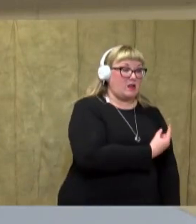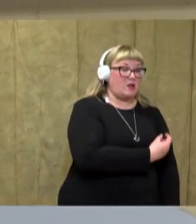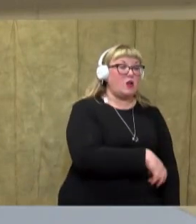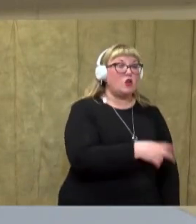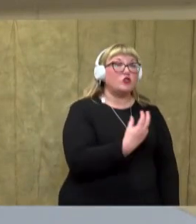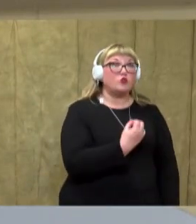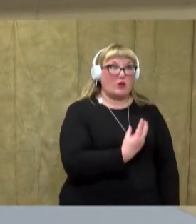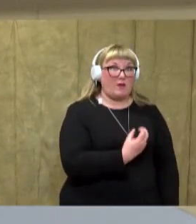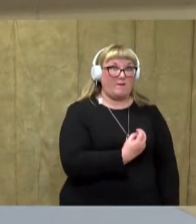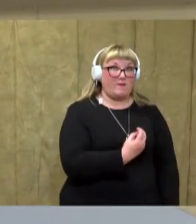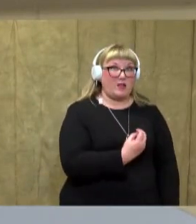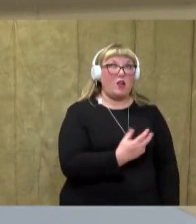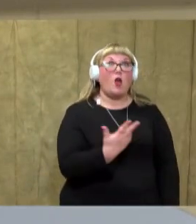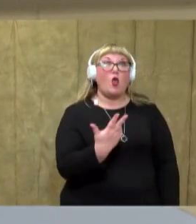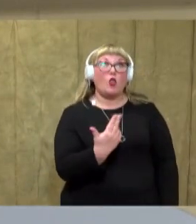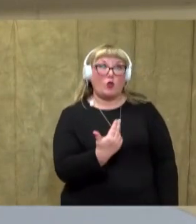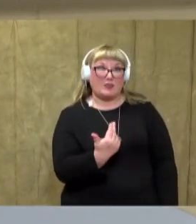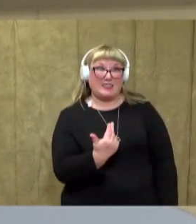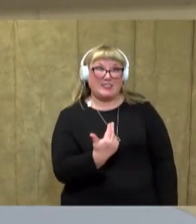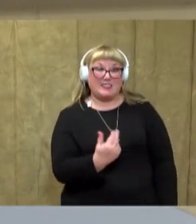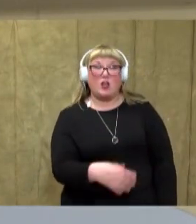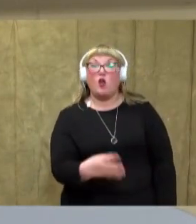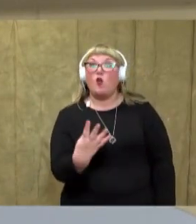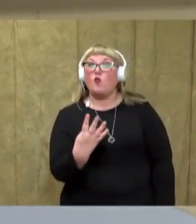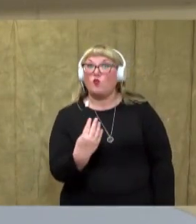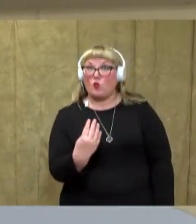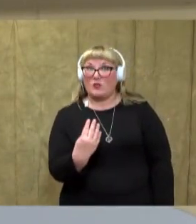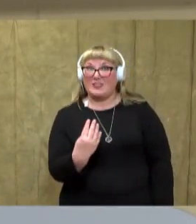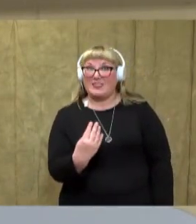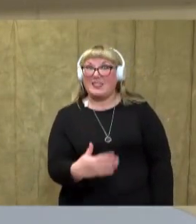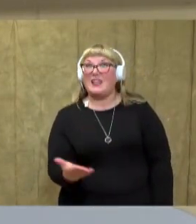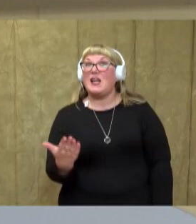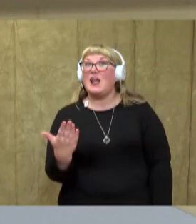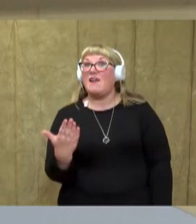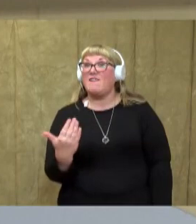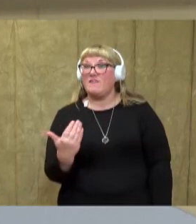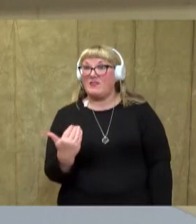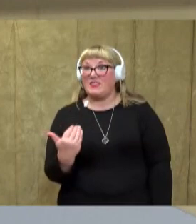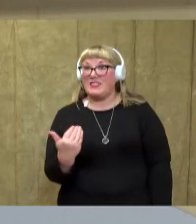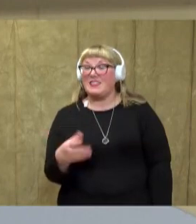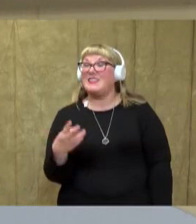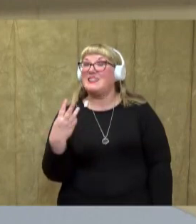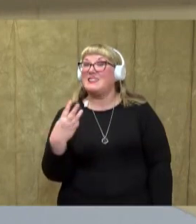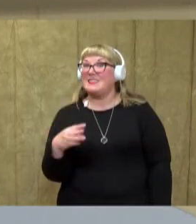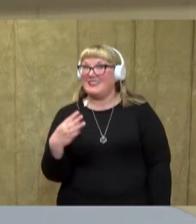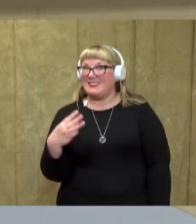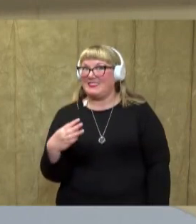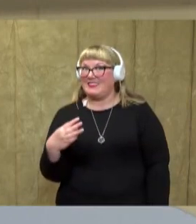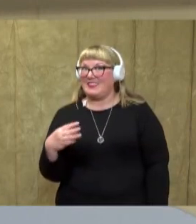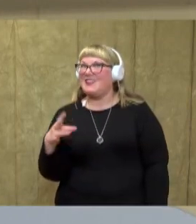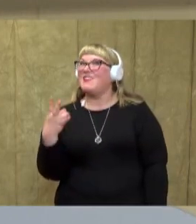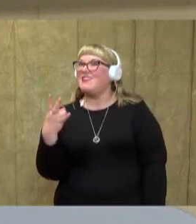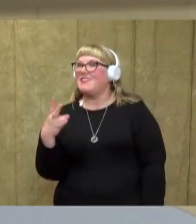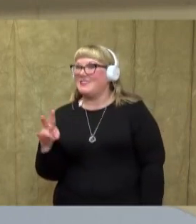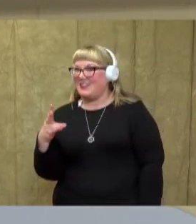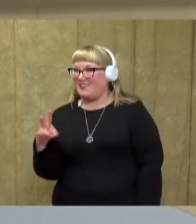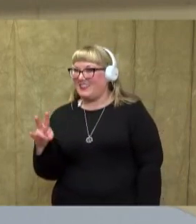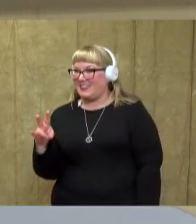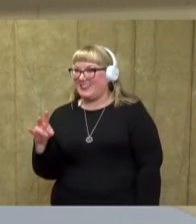11, 12, 13, 14, 15,